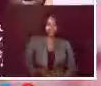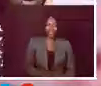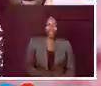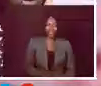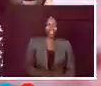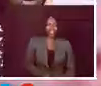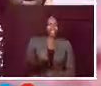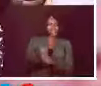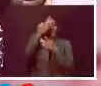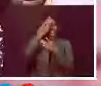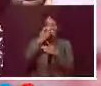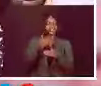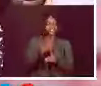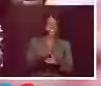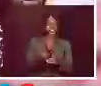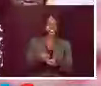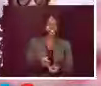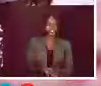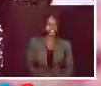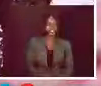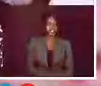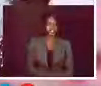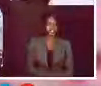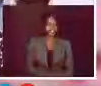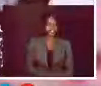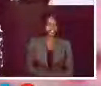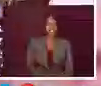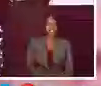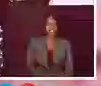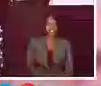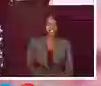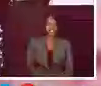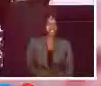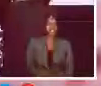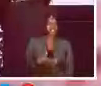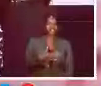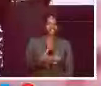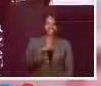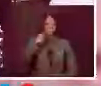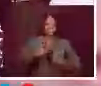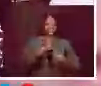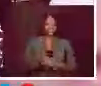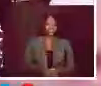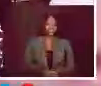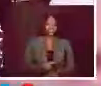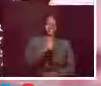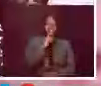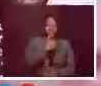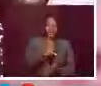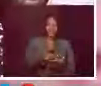they decided to ensure, when are you the naked in this contest? Please don't come and contest. He was no more in the front